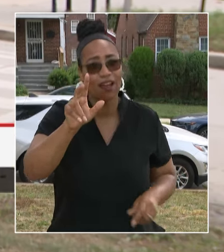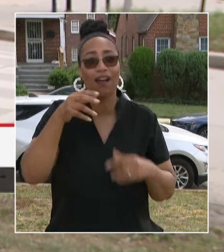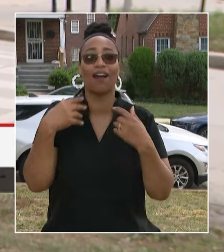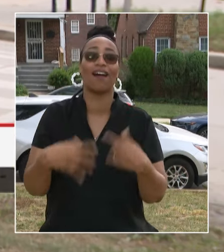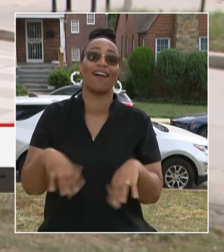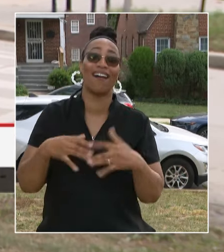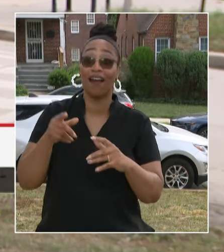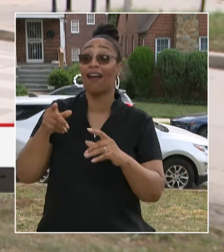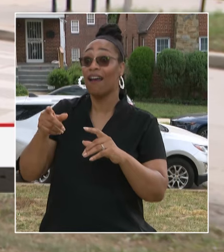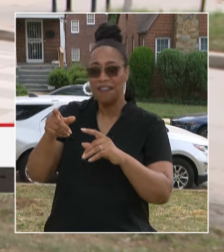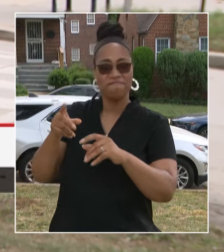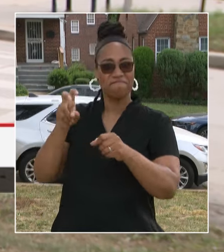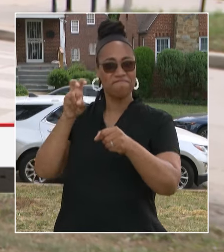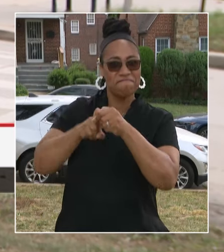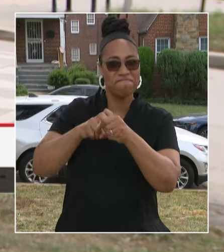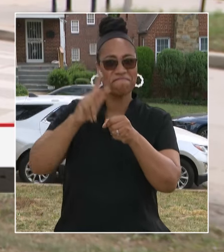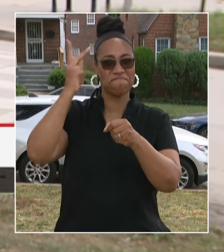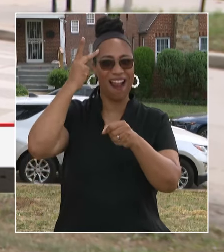the residents of Ward 5.